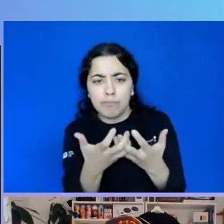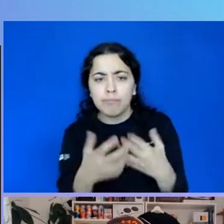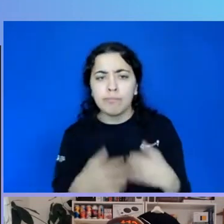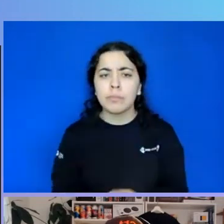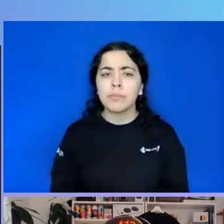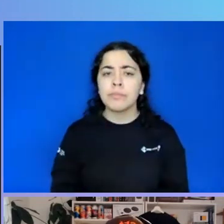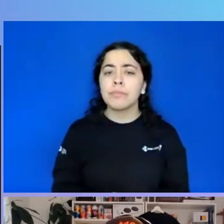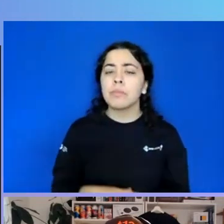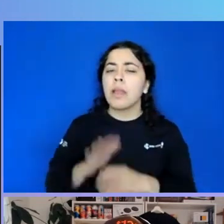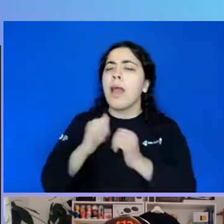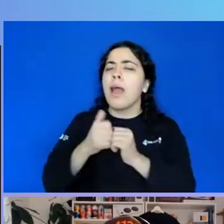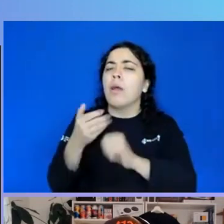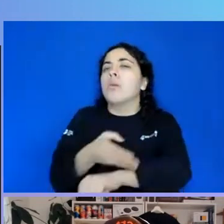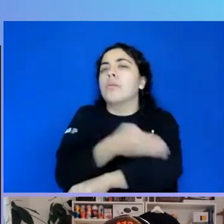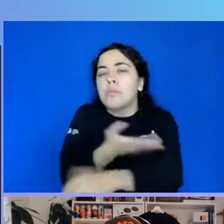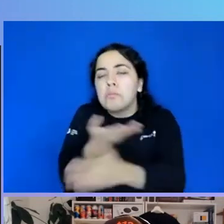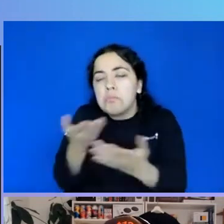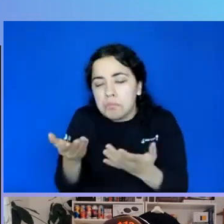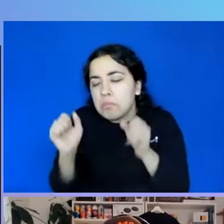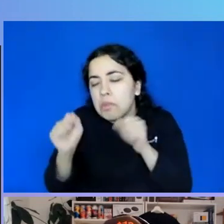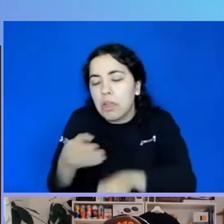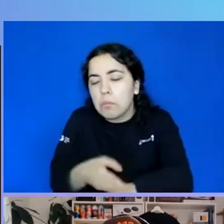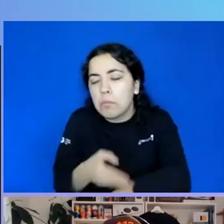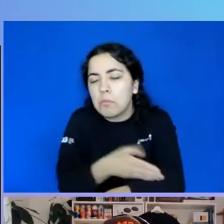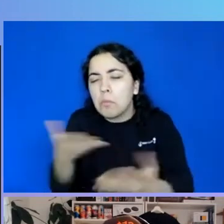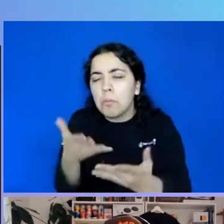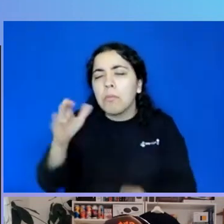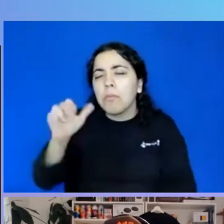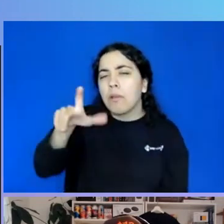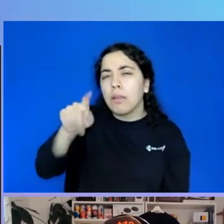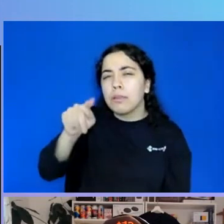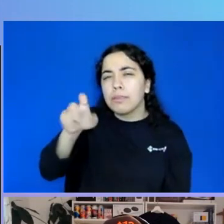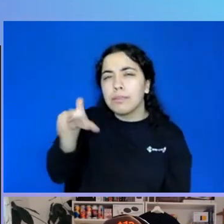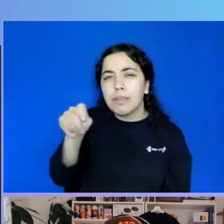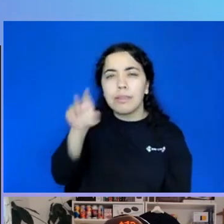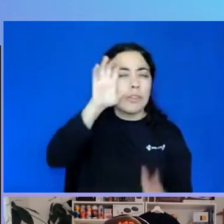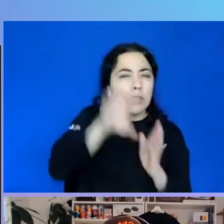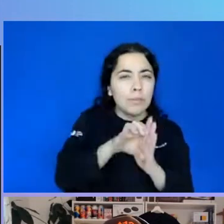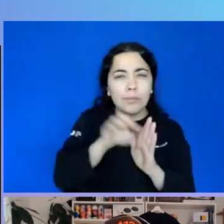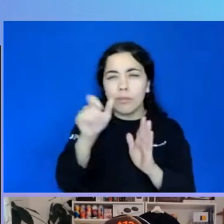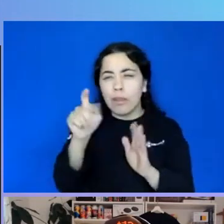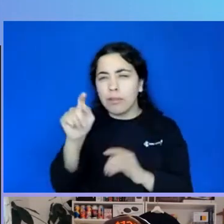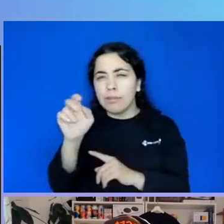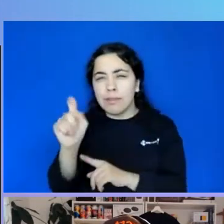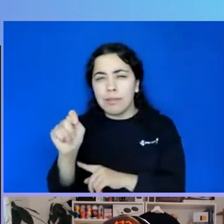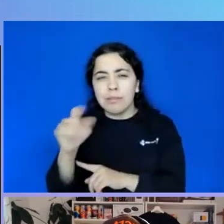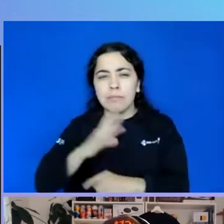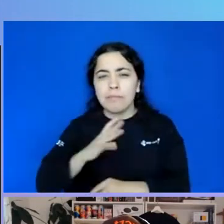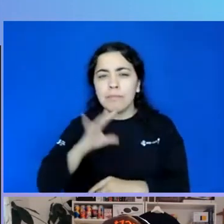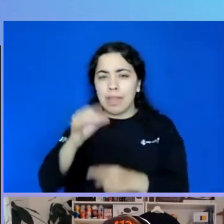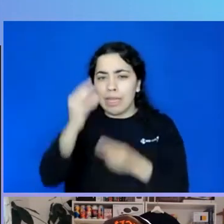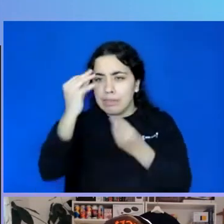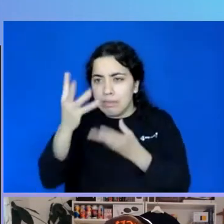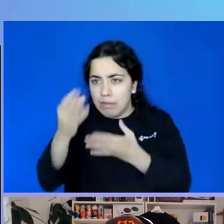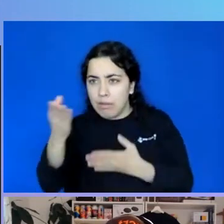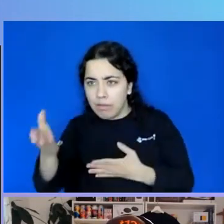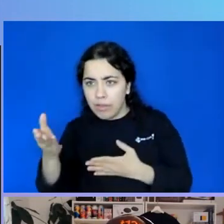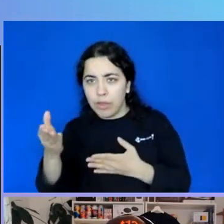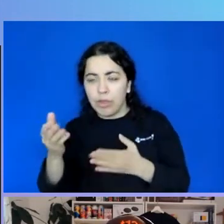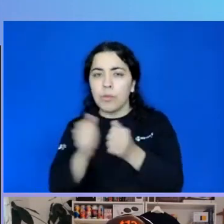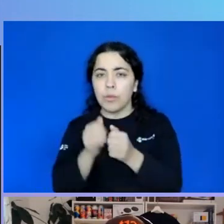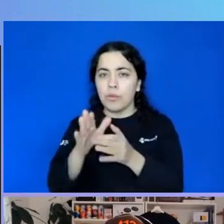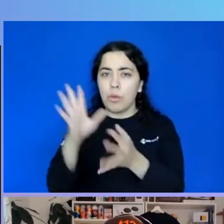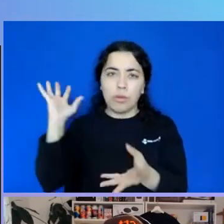They could improve, of course, the alt texts for the images, which has the data of your running